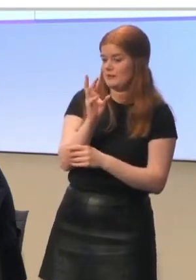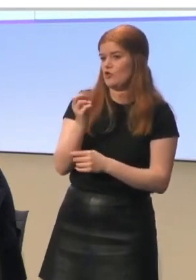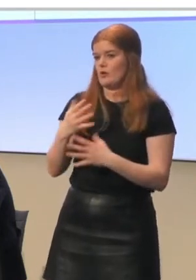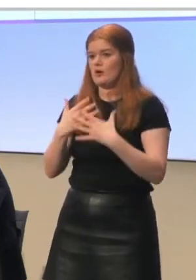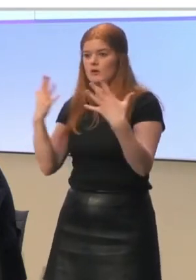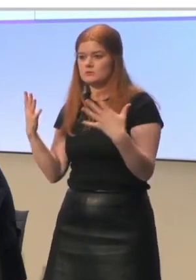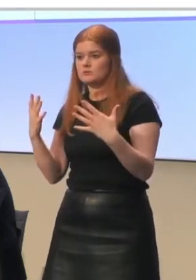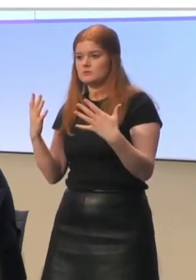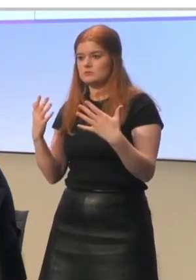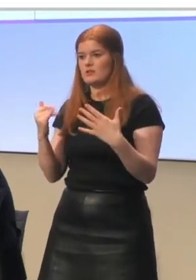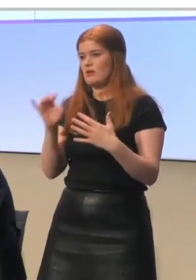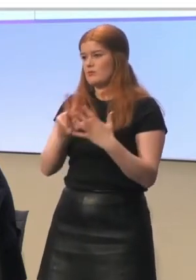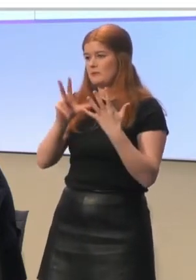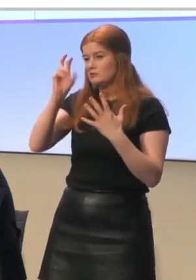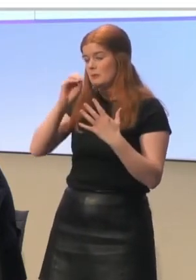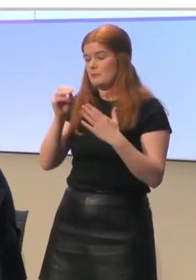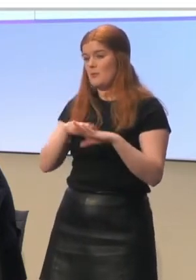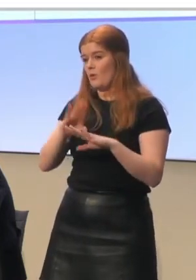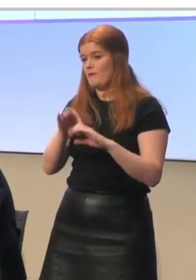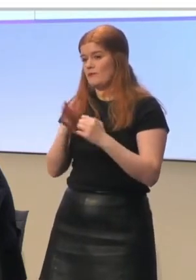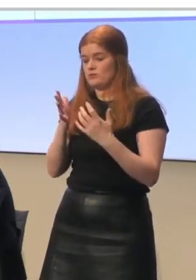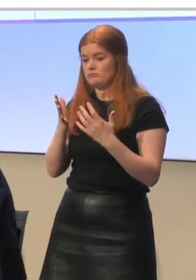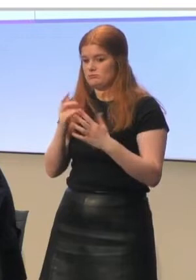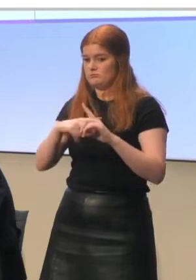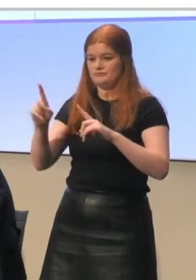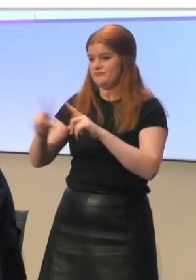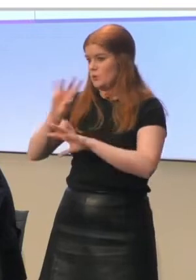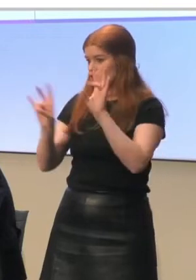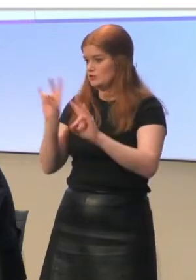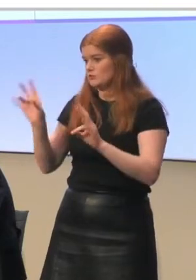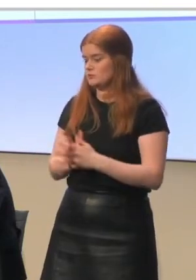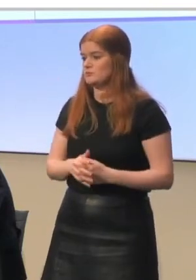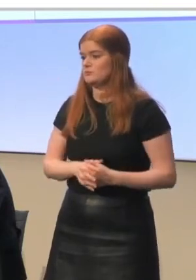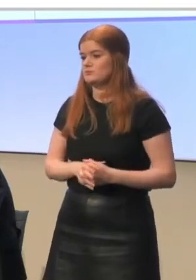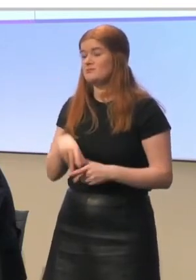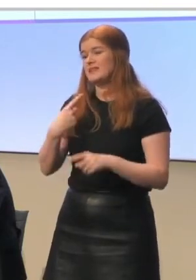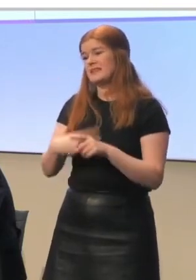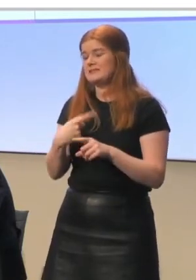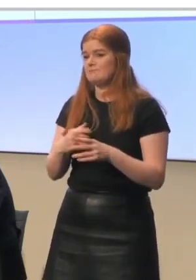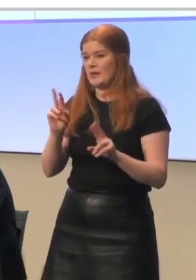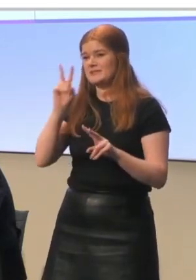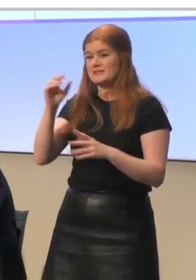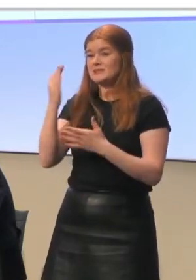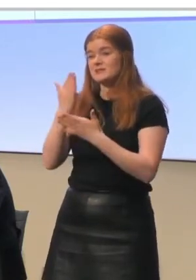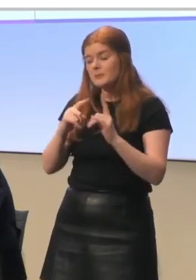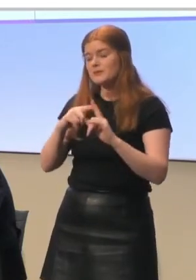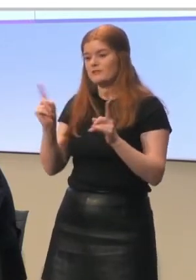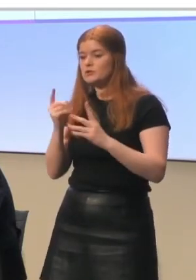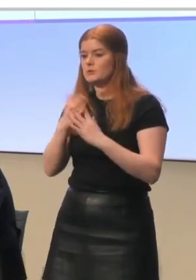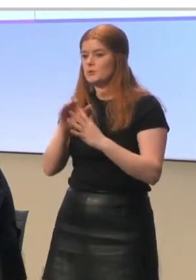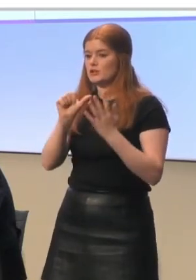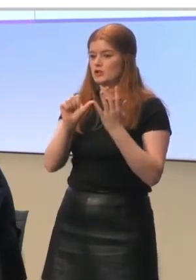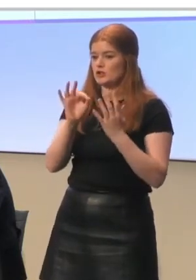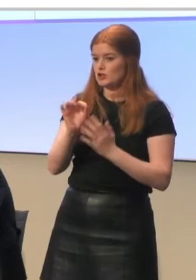about 80% or more for all of the different questions. But again, we see some differences with the